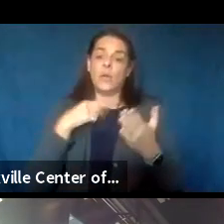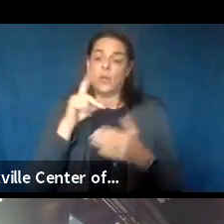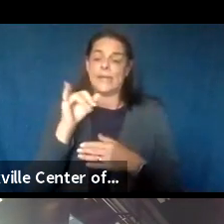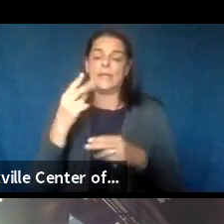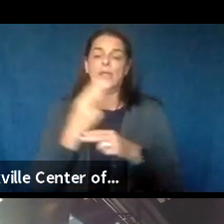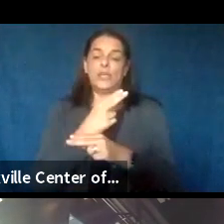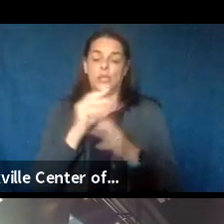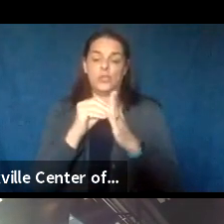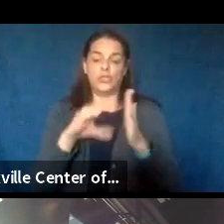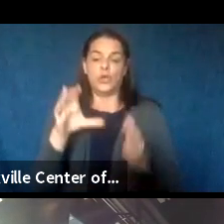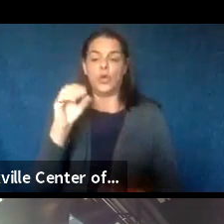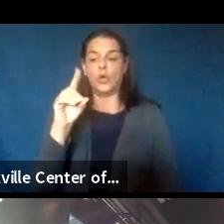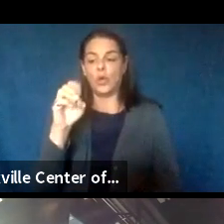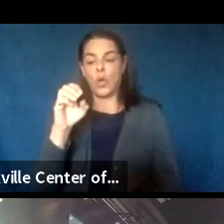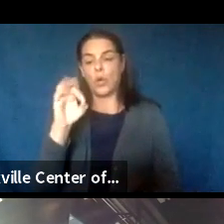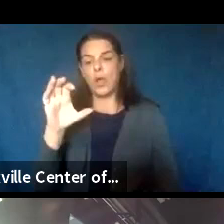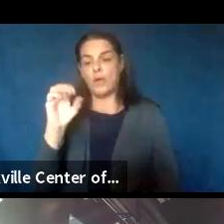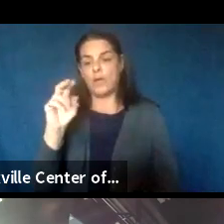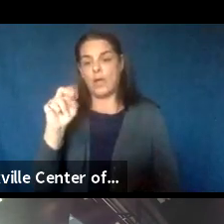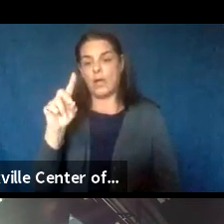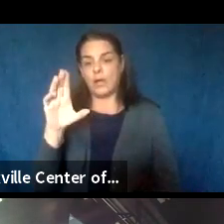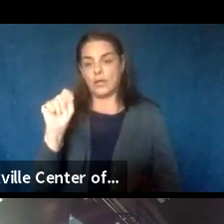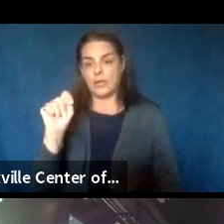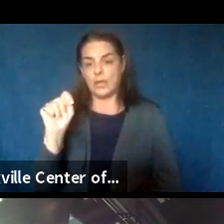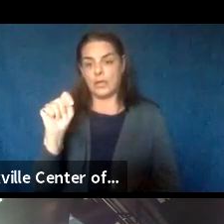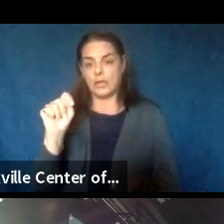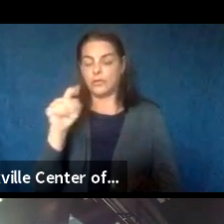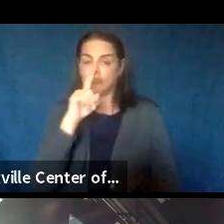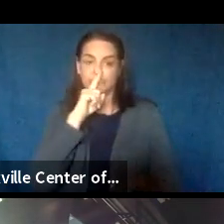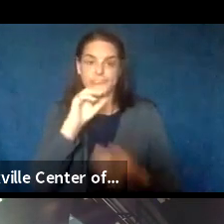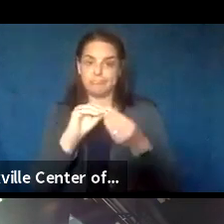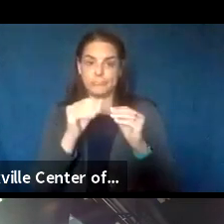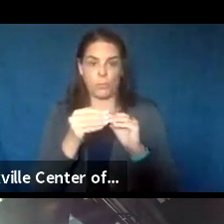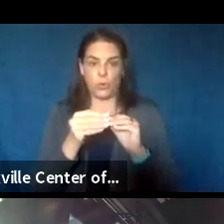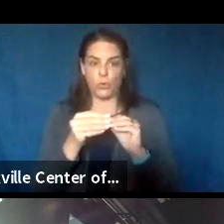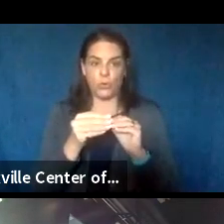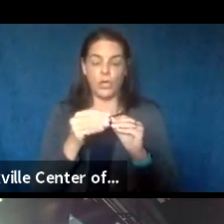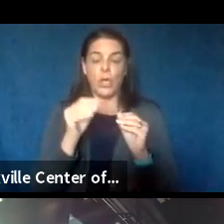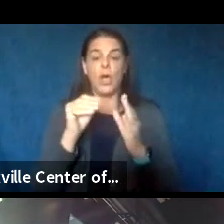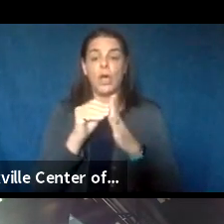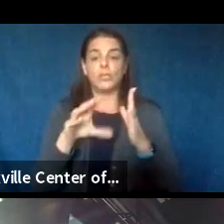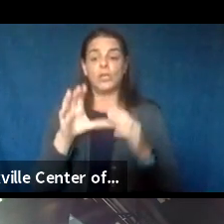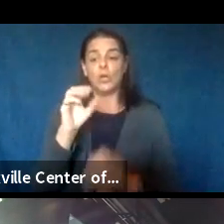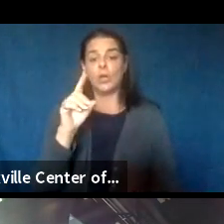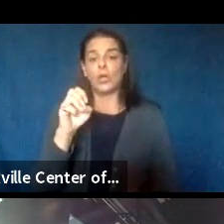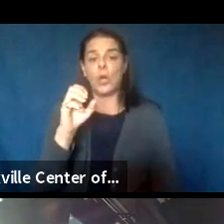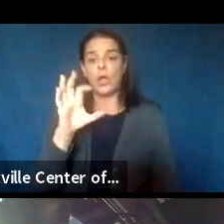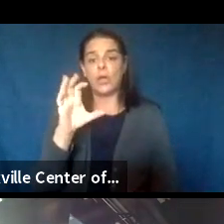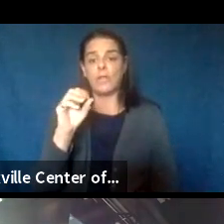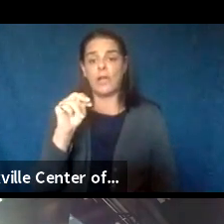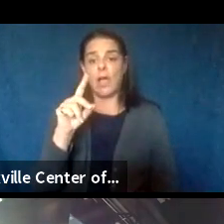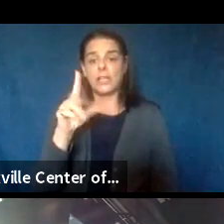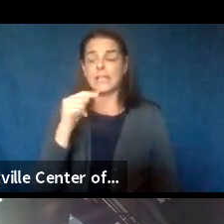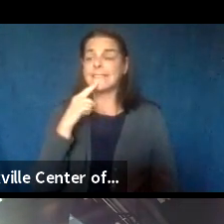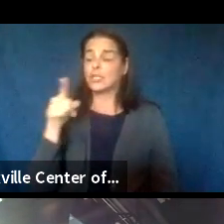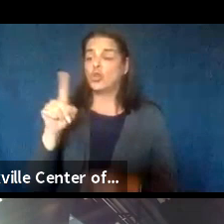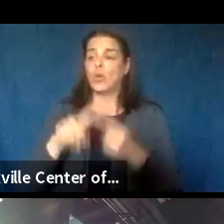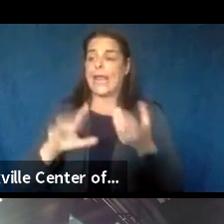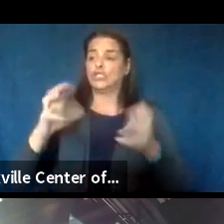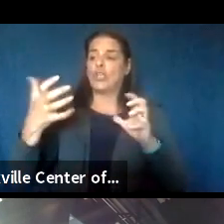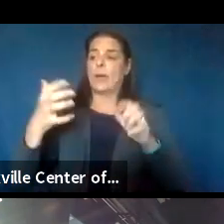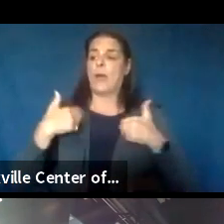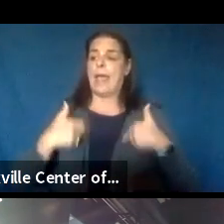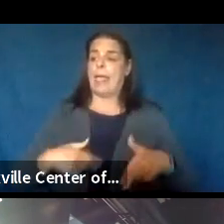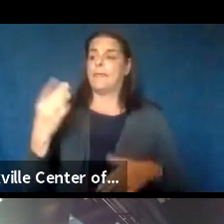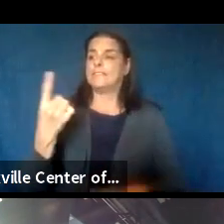code of conduct. We have not addressed a number in it. Our student code of conduct says you can't jeopardize the health of someone